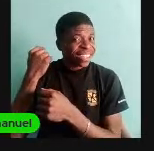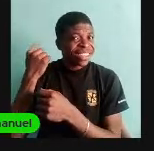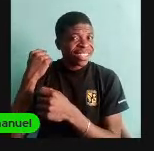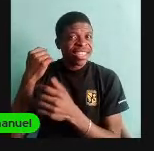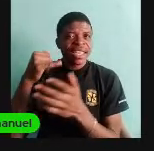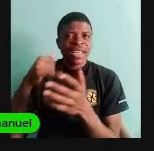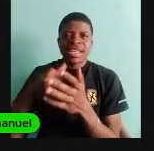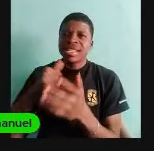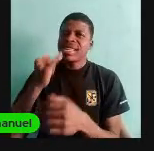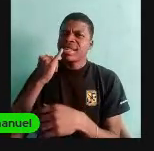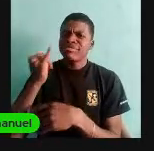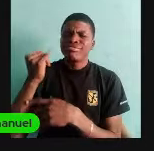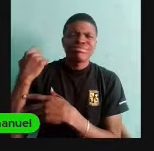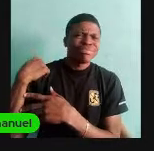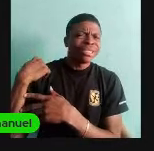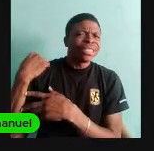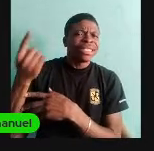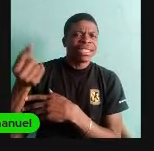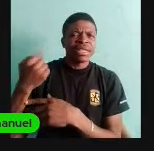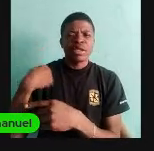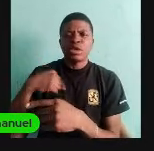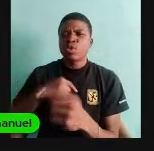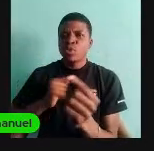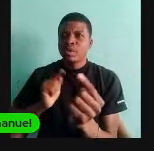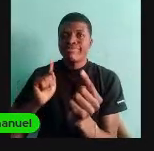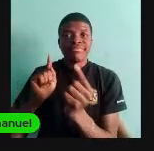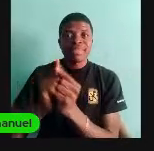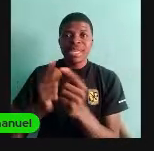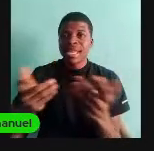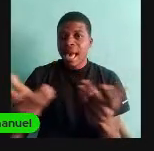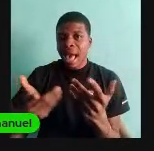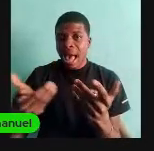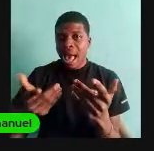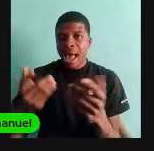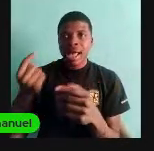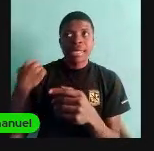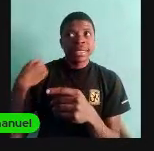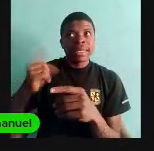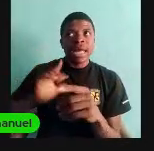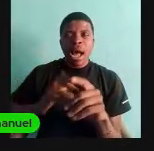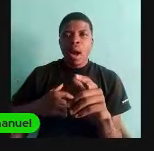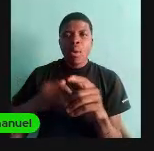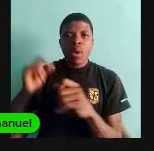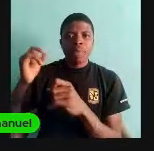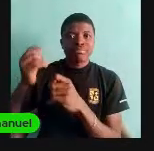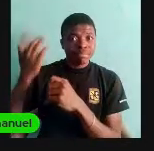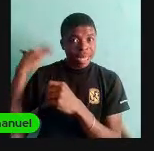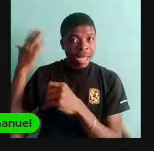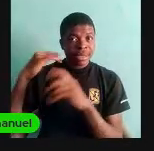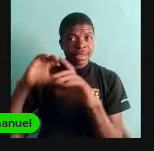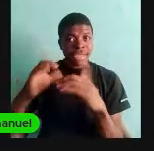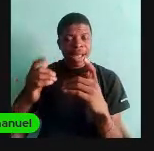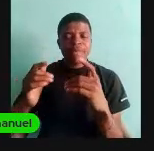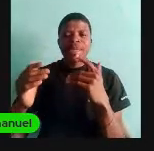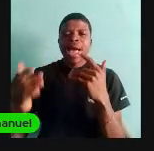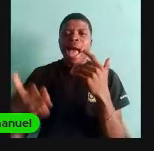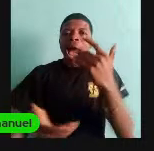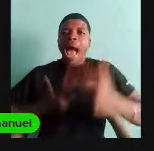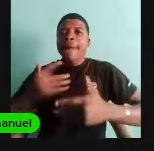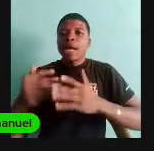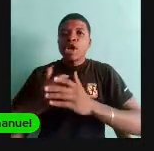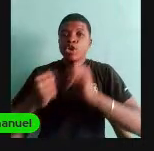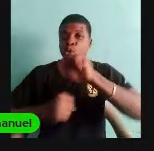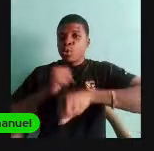long while since our last class, and Happy New Year. I'm happy to see you, and I know you're happy to see me too,